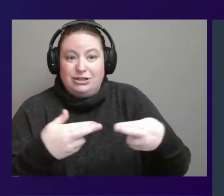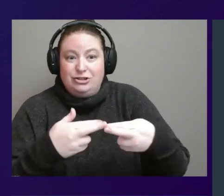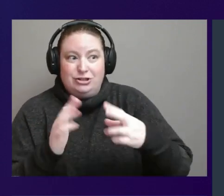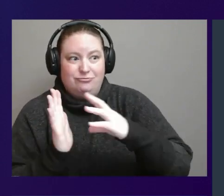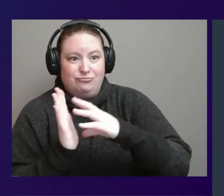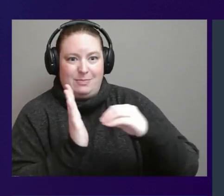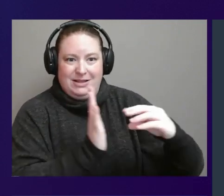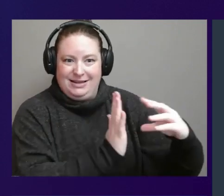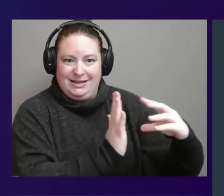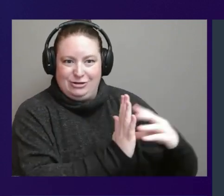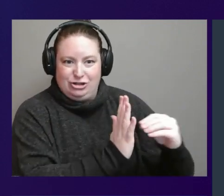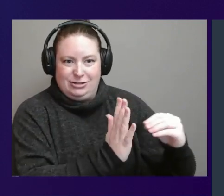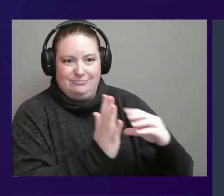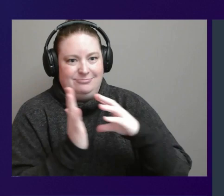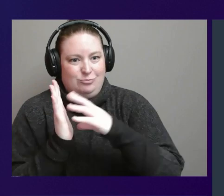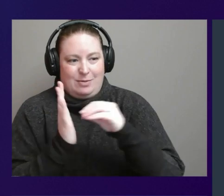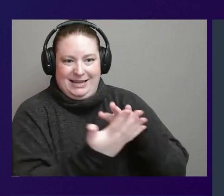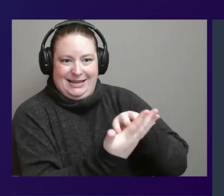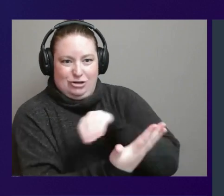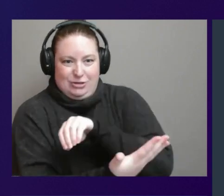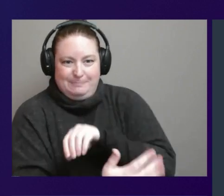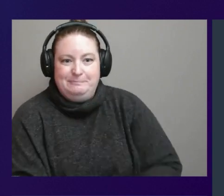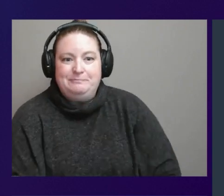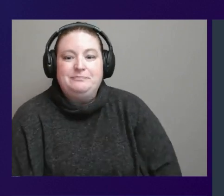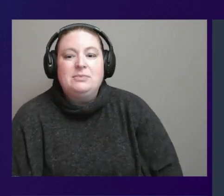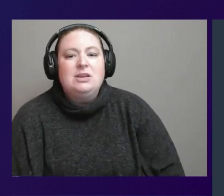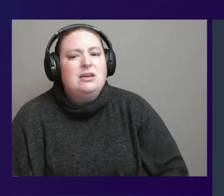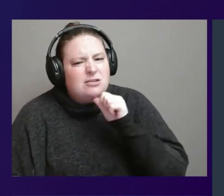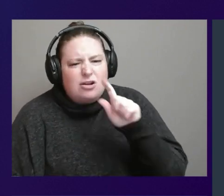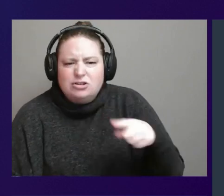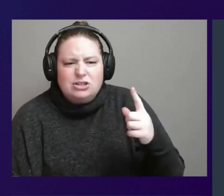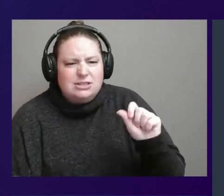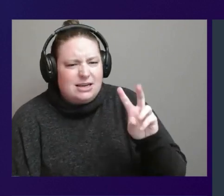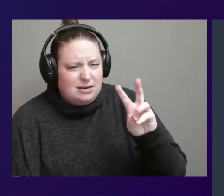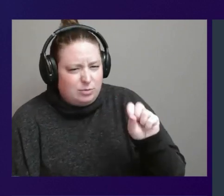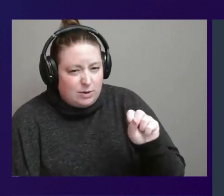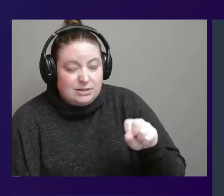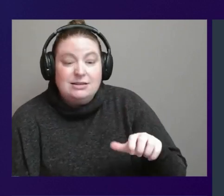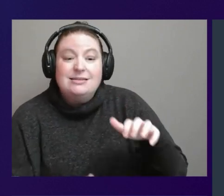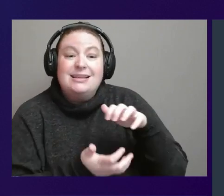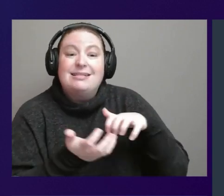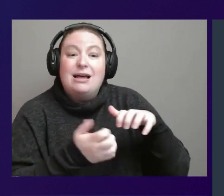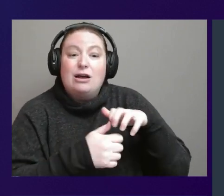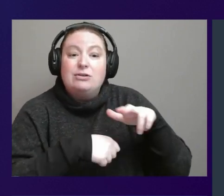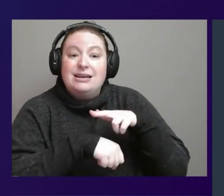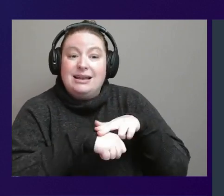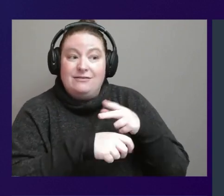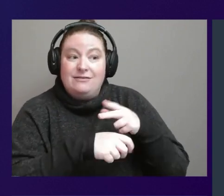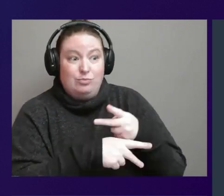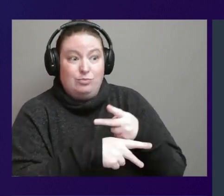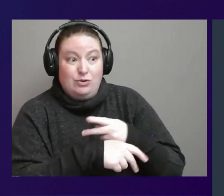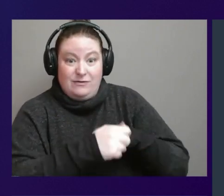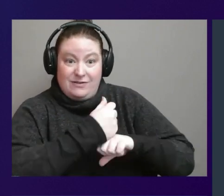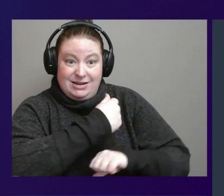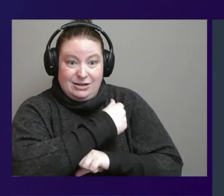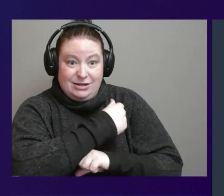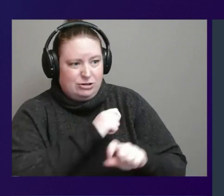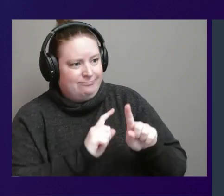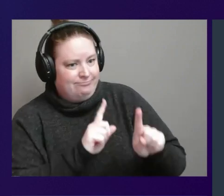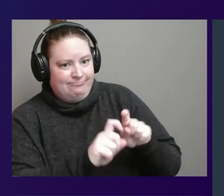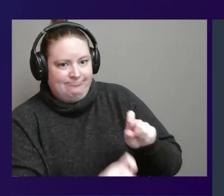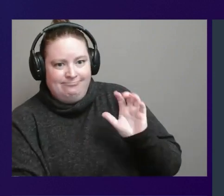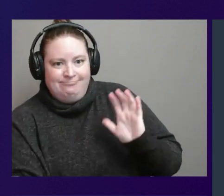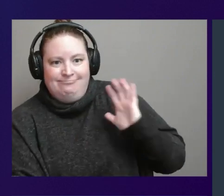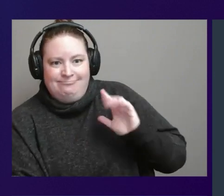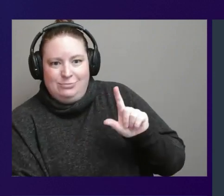And this is not just AWS customers. The Cloud Native Compute Foundation surveyed customers back in 2020,